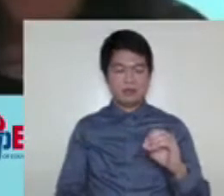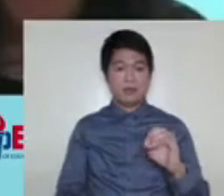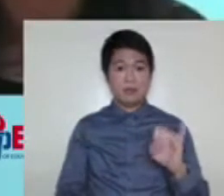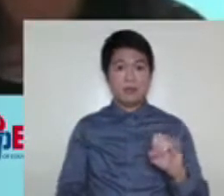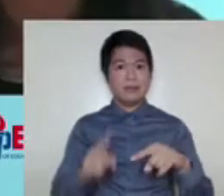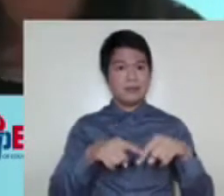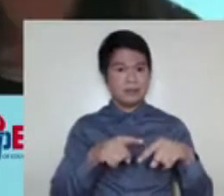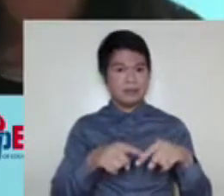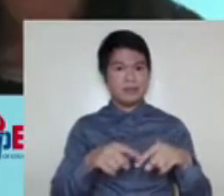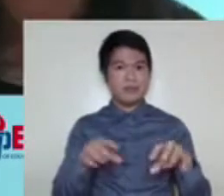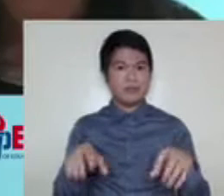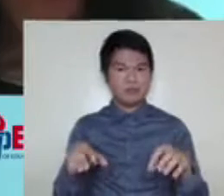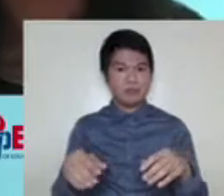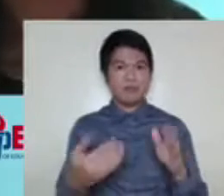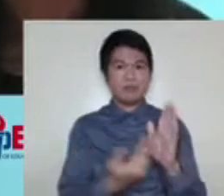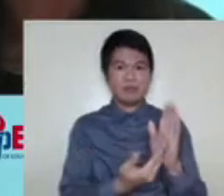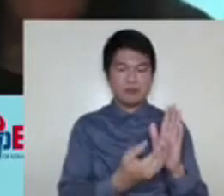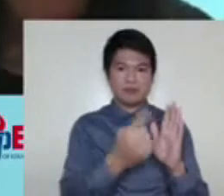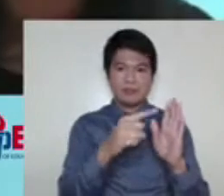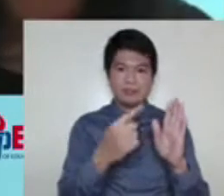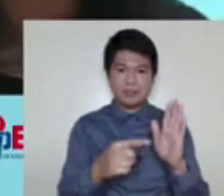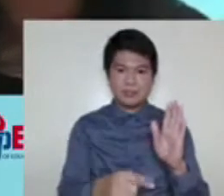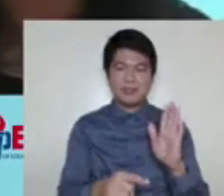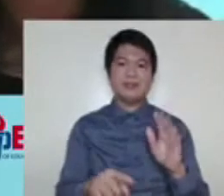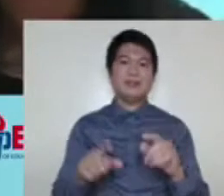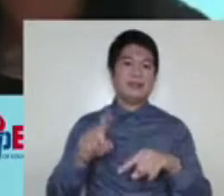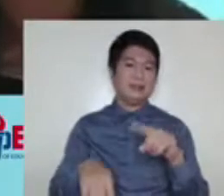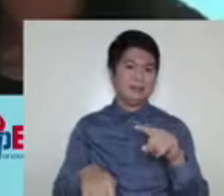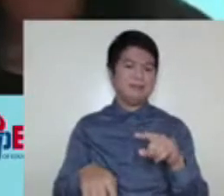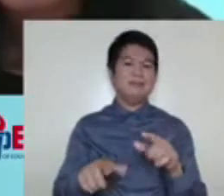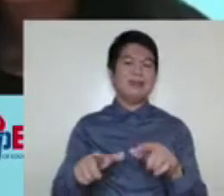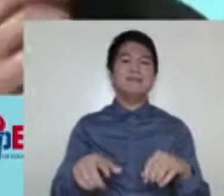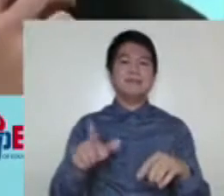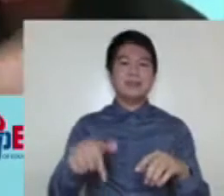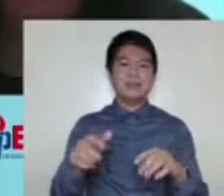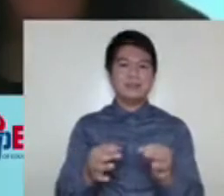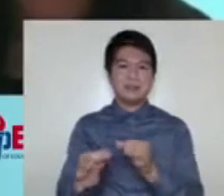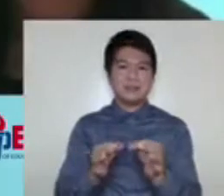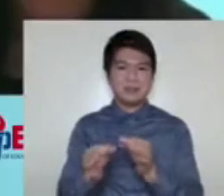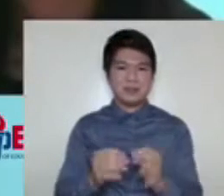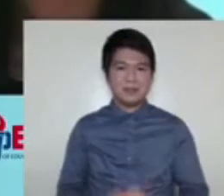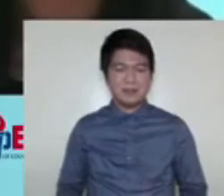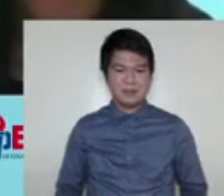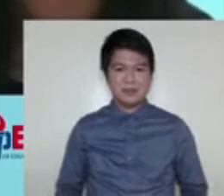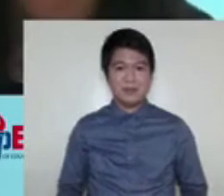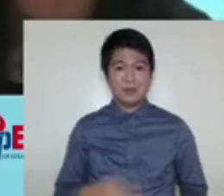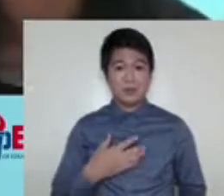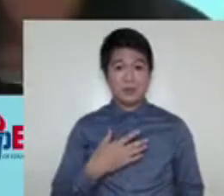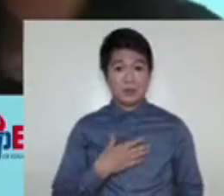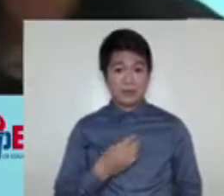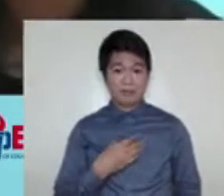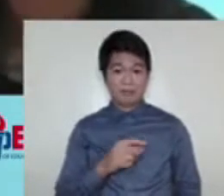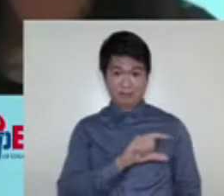I'll explain to you why that is the case. And then lastly, those highlighted in white, I will discuss to you the